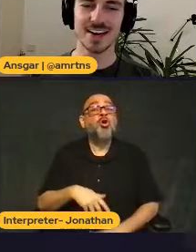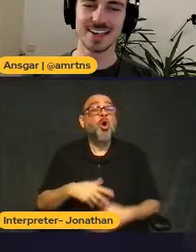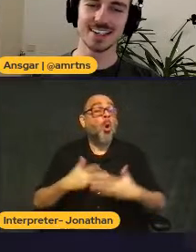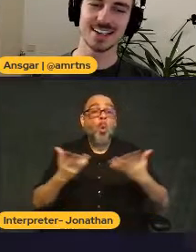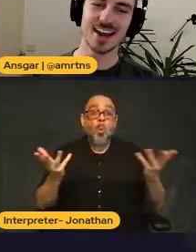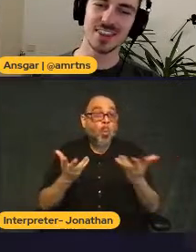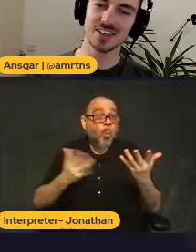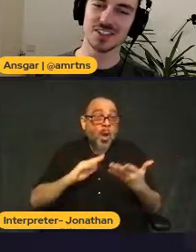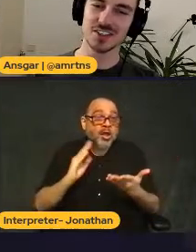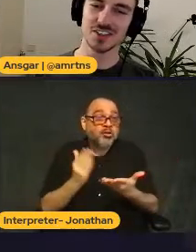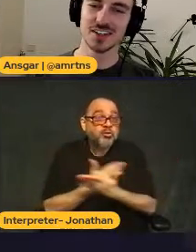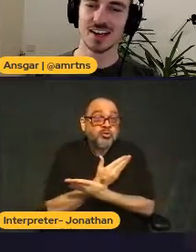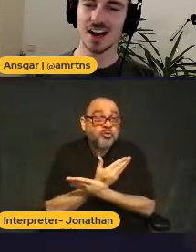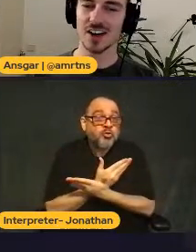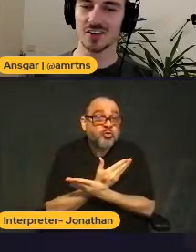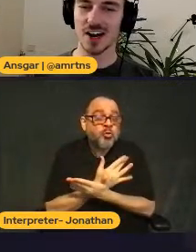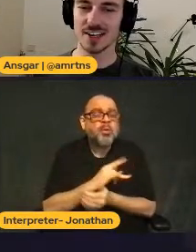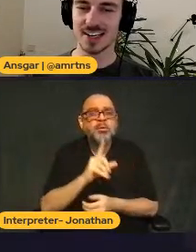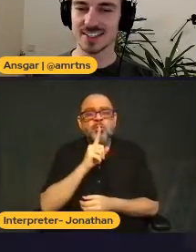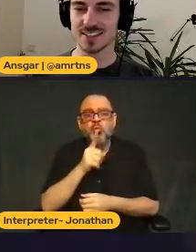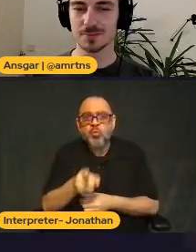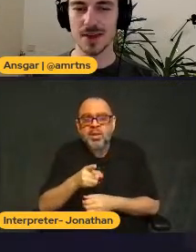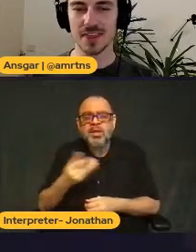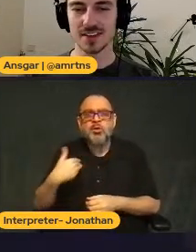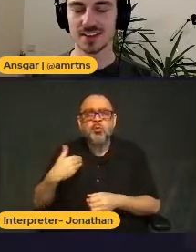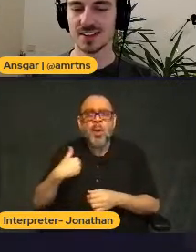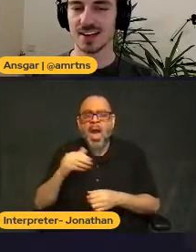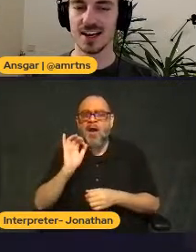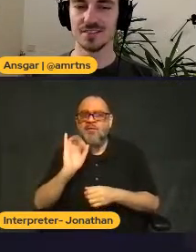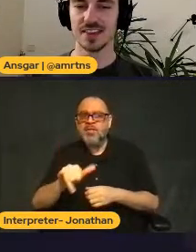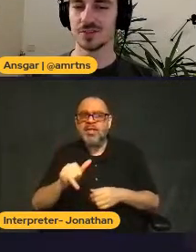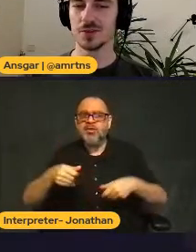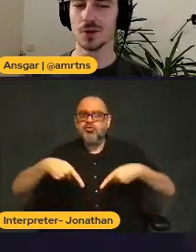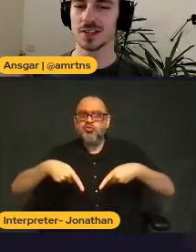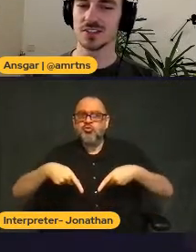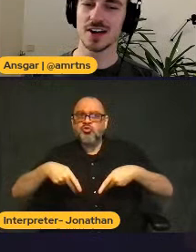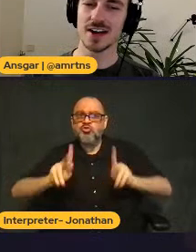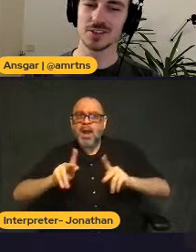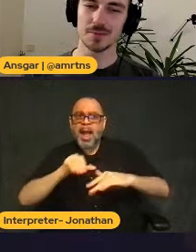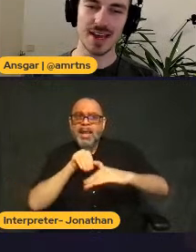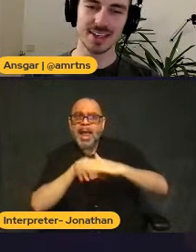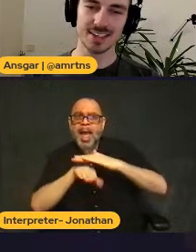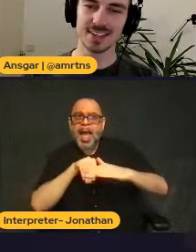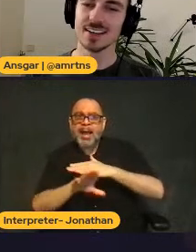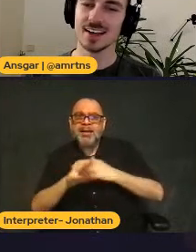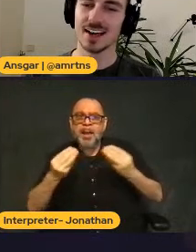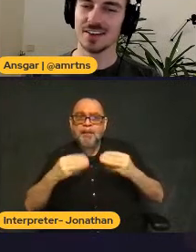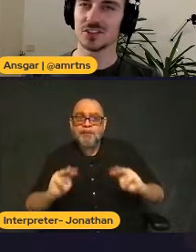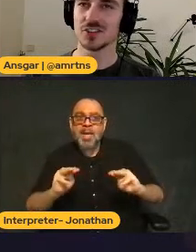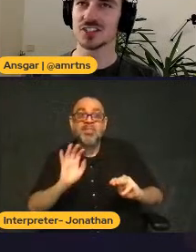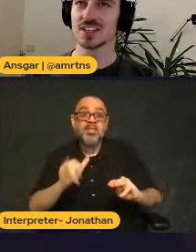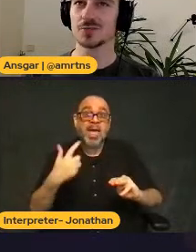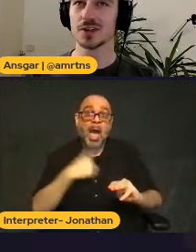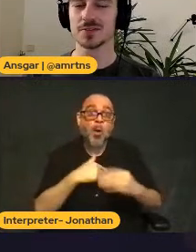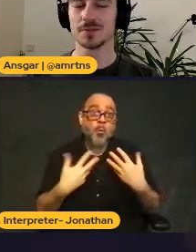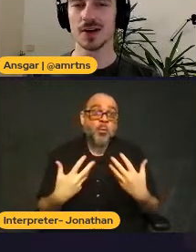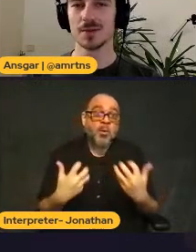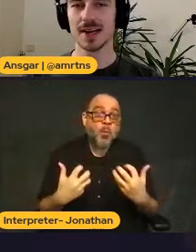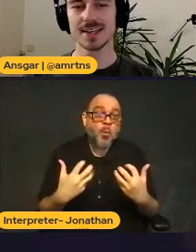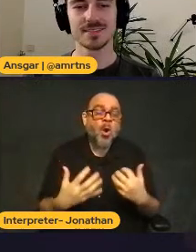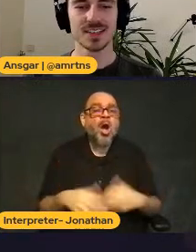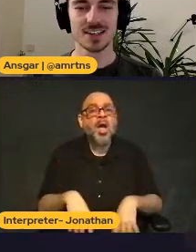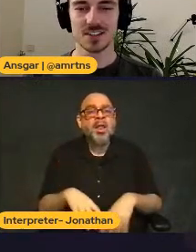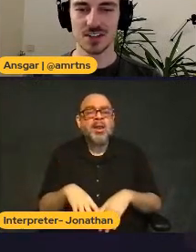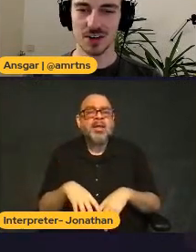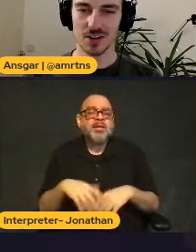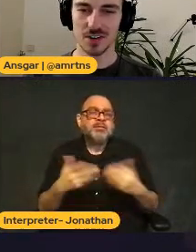is finally in line 32, our grant access method that we wanted to have so badly and to just get rid of some